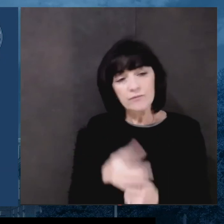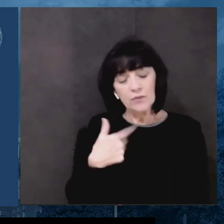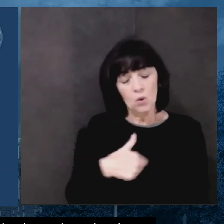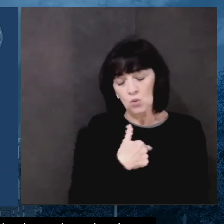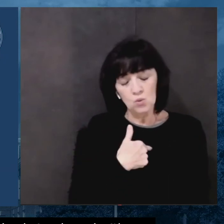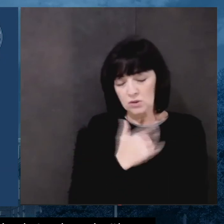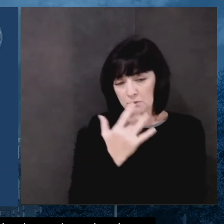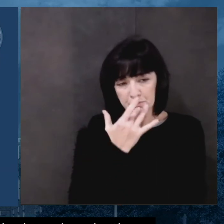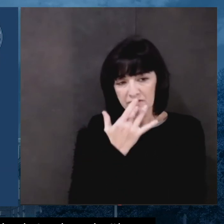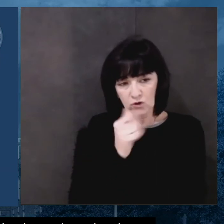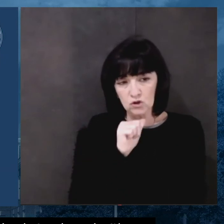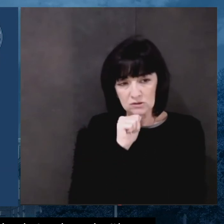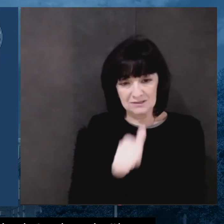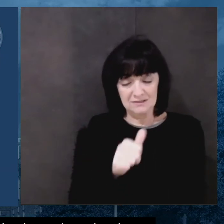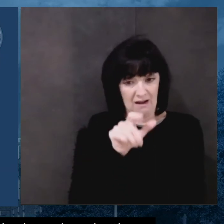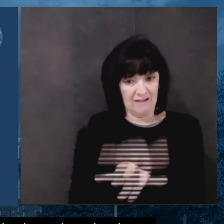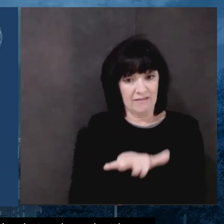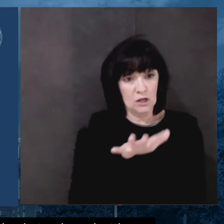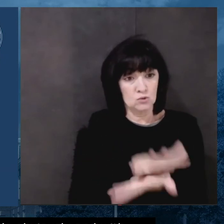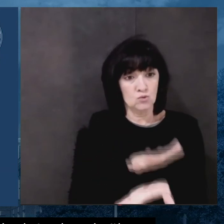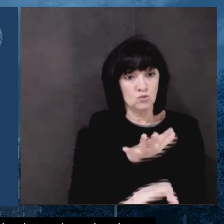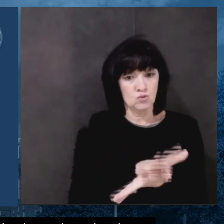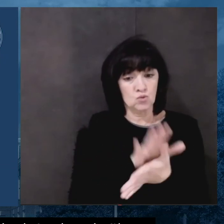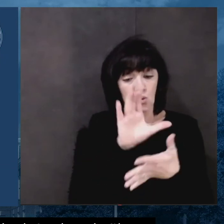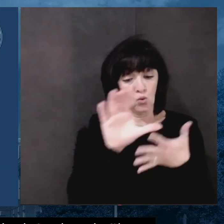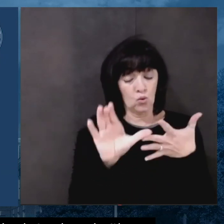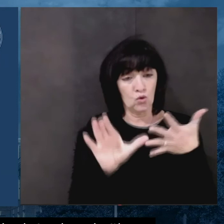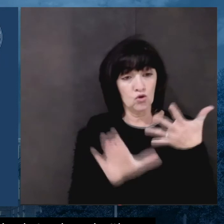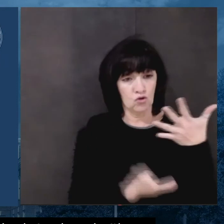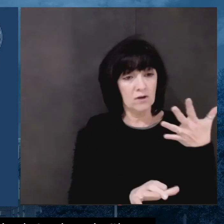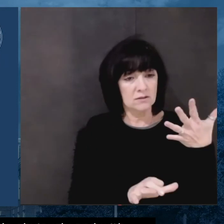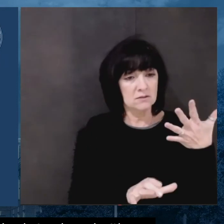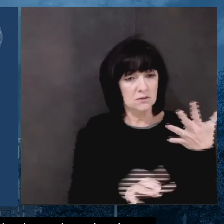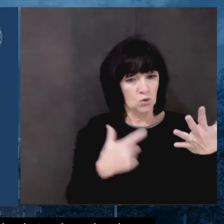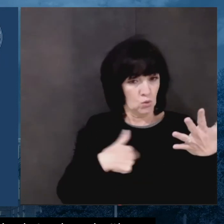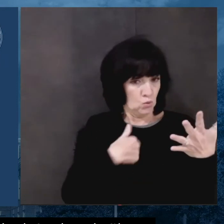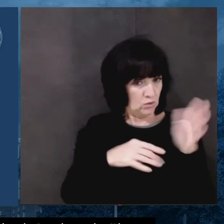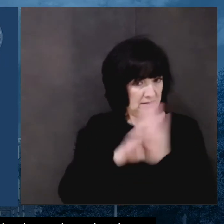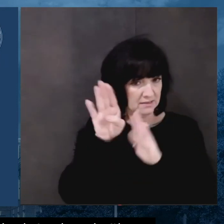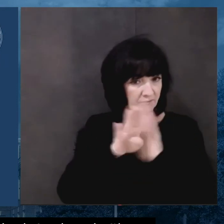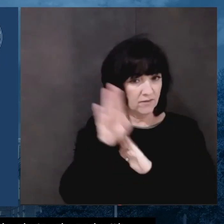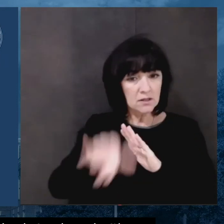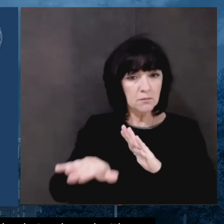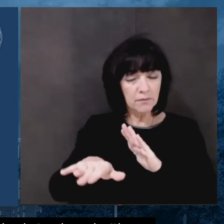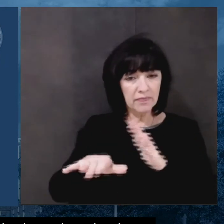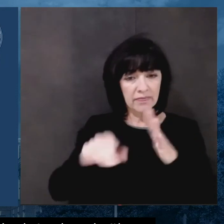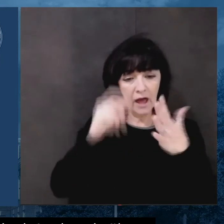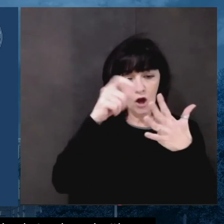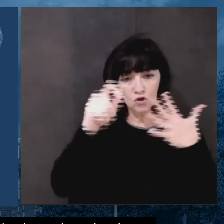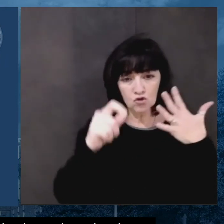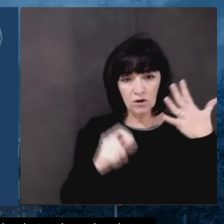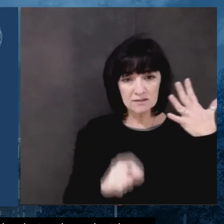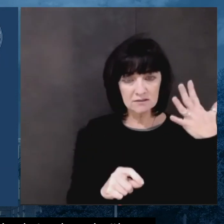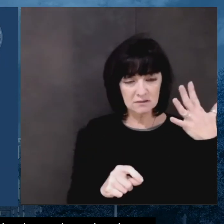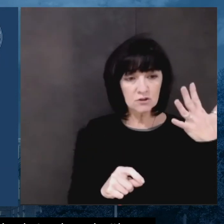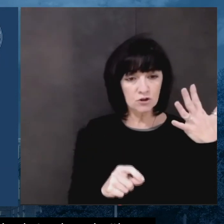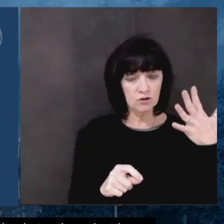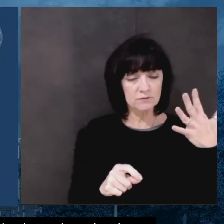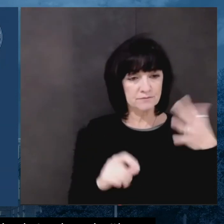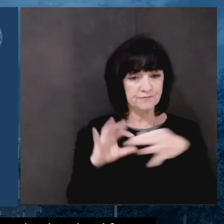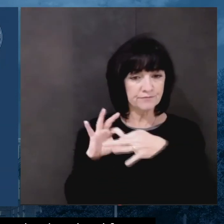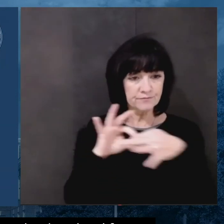is where those criteria were, why they were developed, and for application with respect